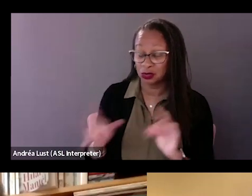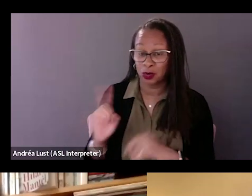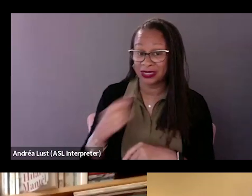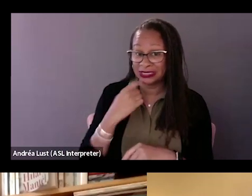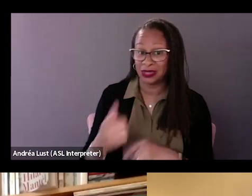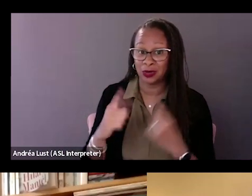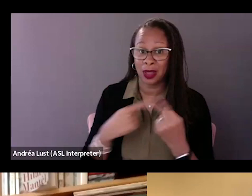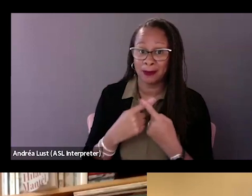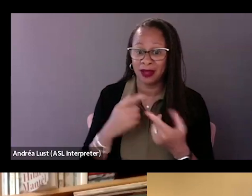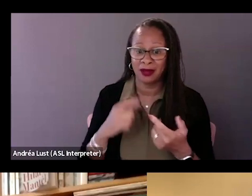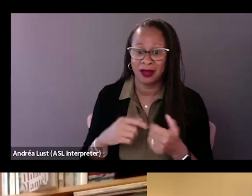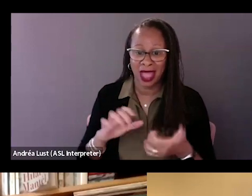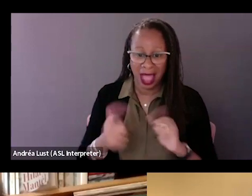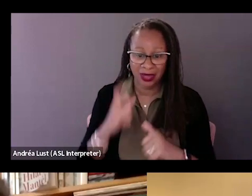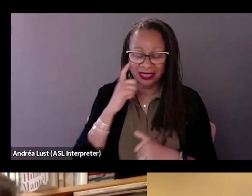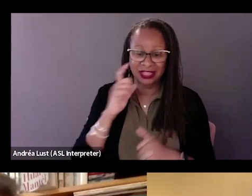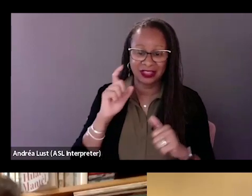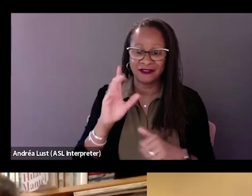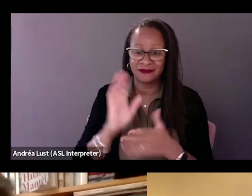thought the film should be? Or does he,